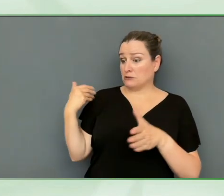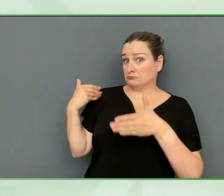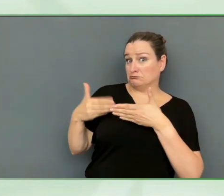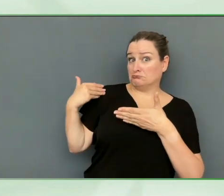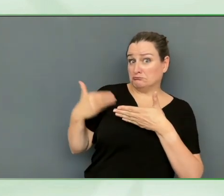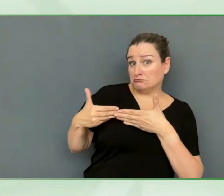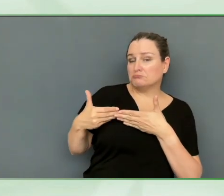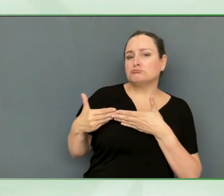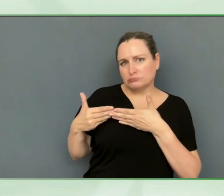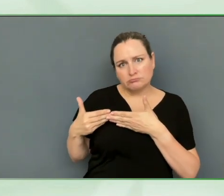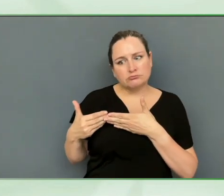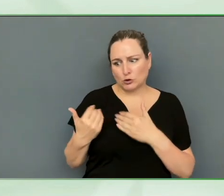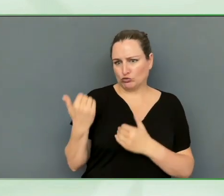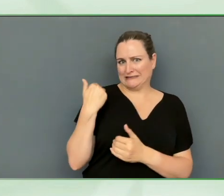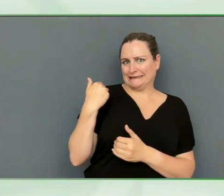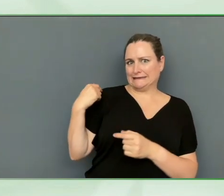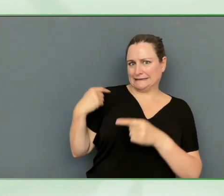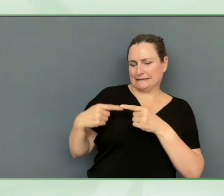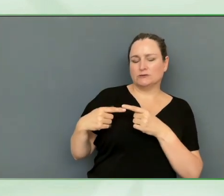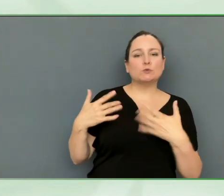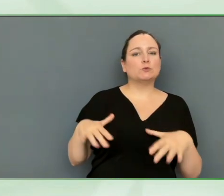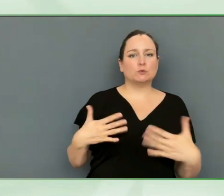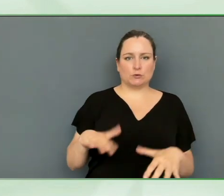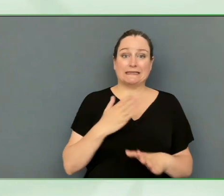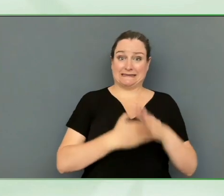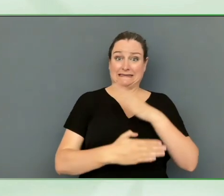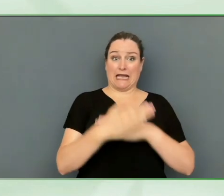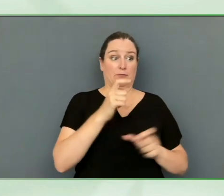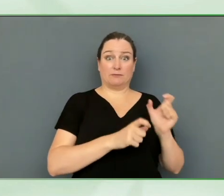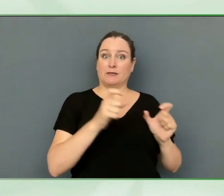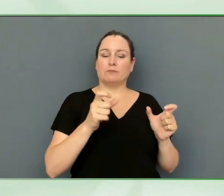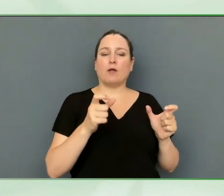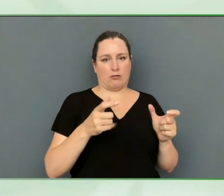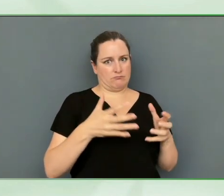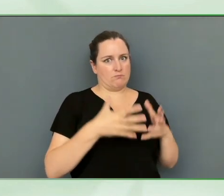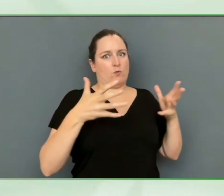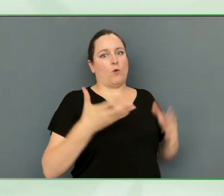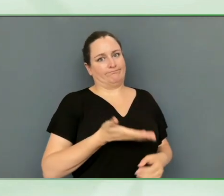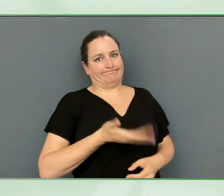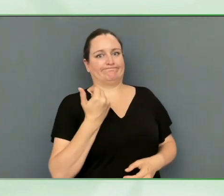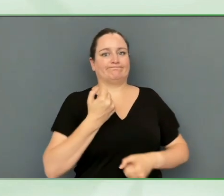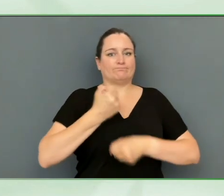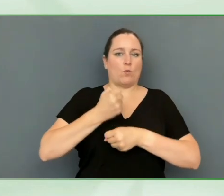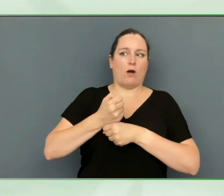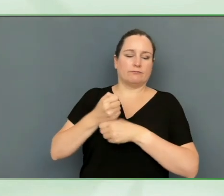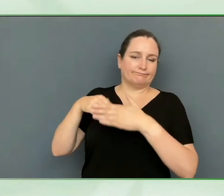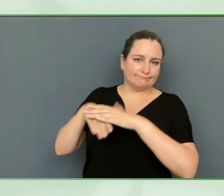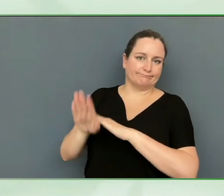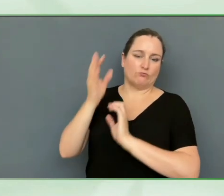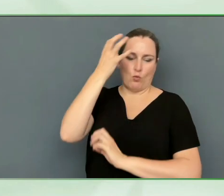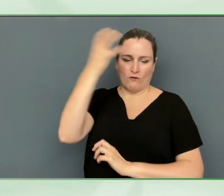have had more opportunities to serve in the federal government space. Can I just say I'm